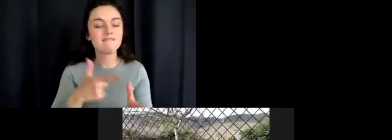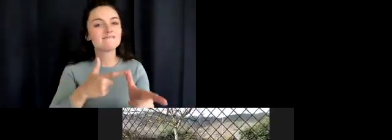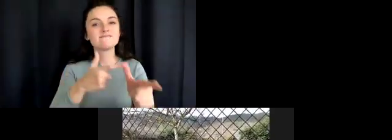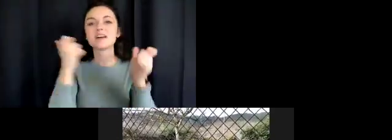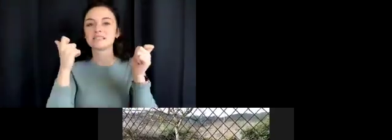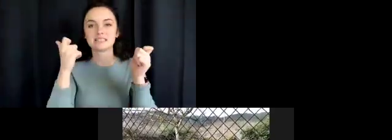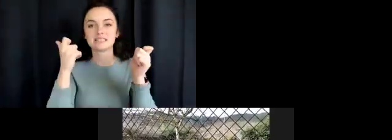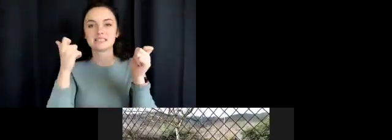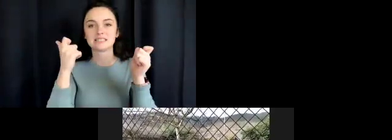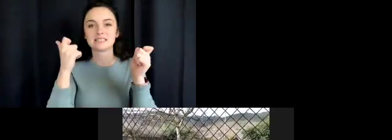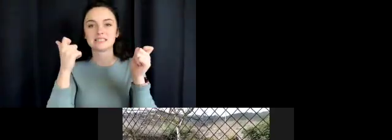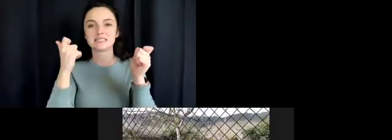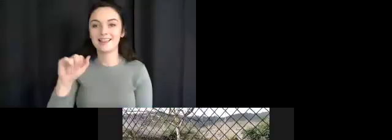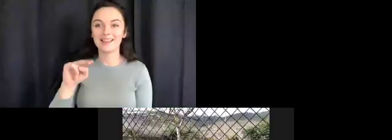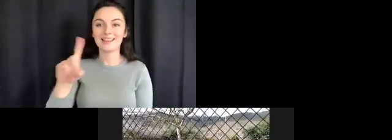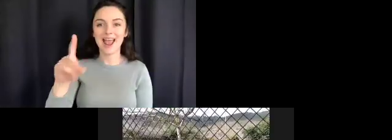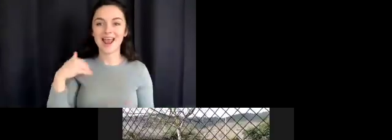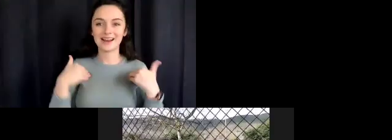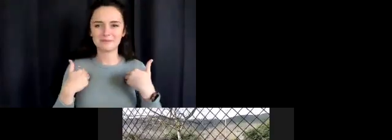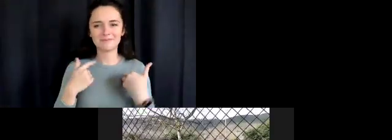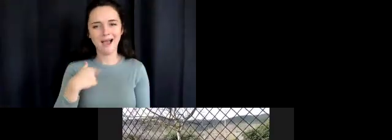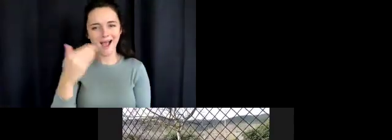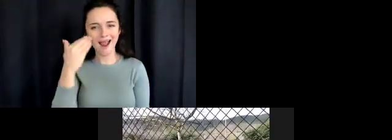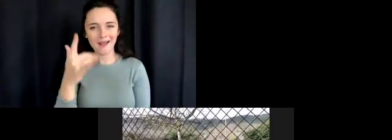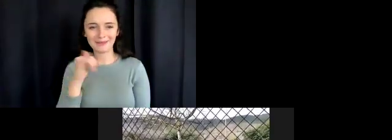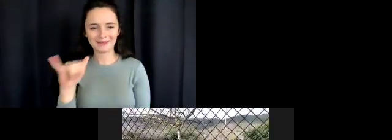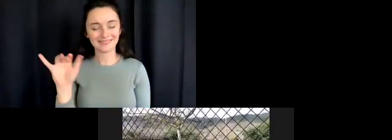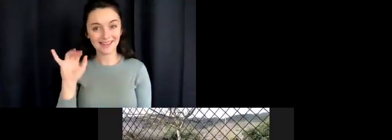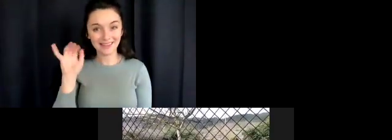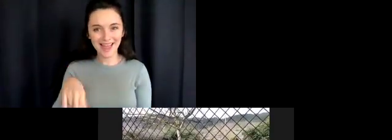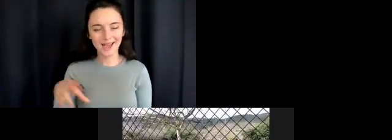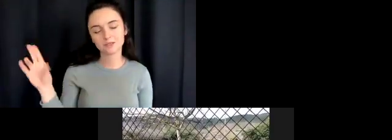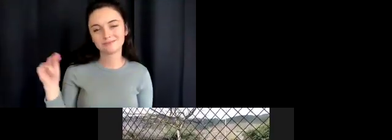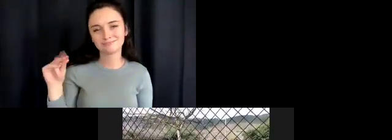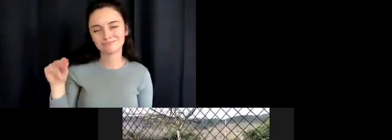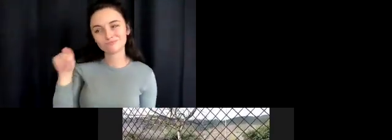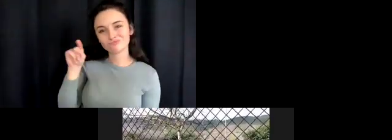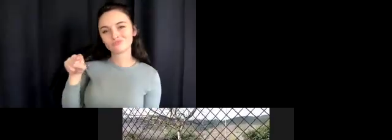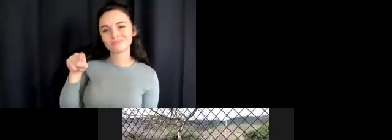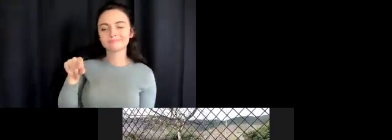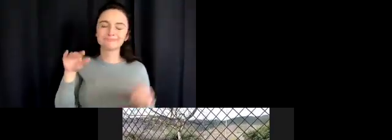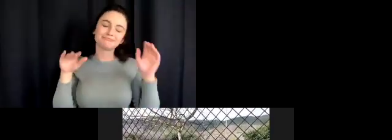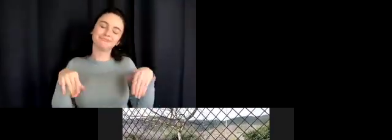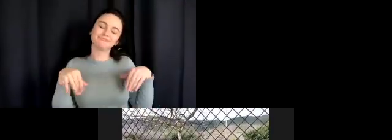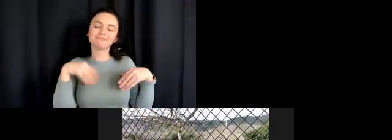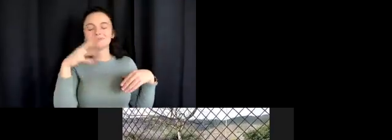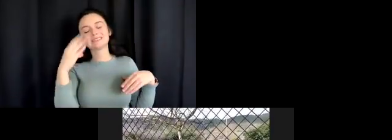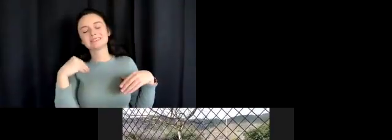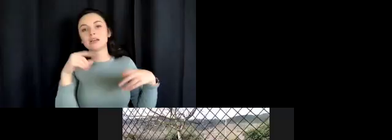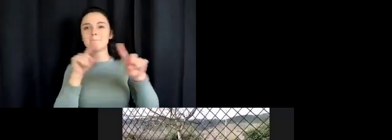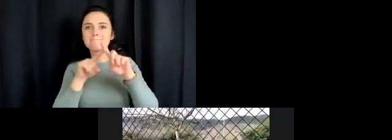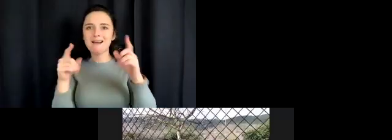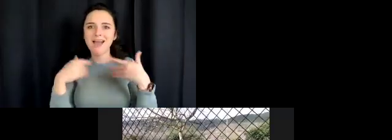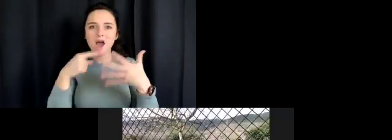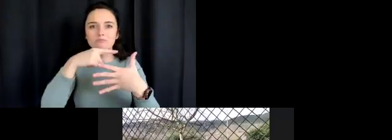I know it doesn't look like it right now. This cheetah here is taking a nap. But they have a lot of things on their body that allow them to